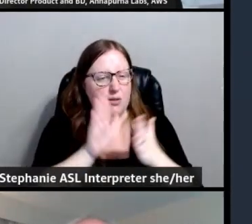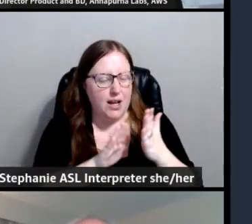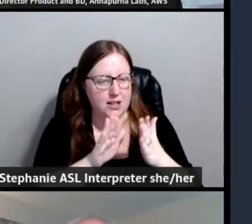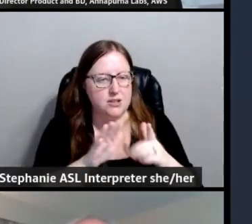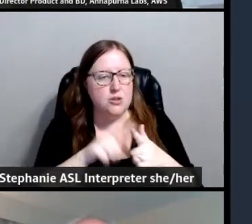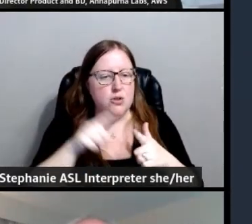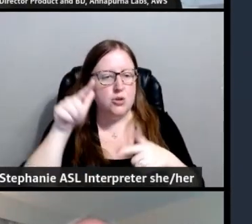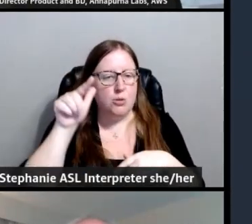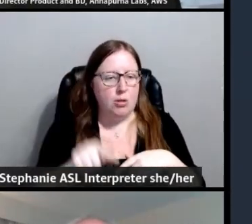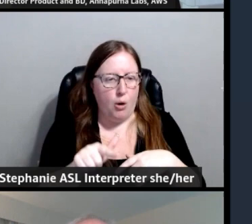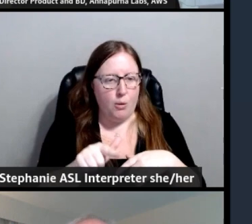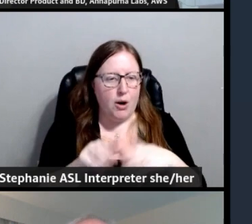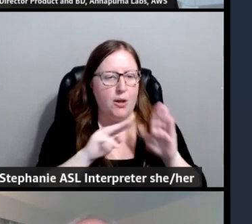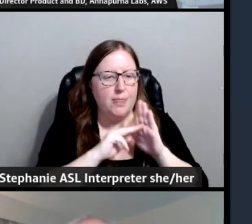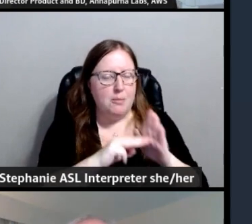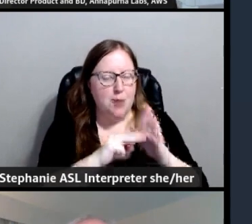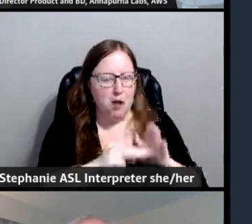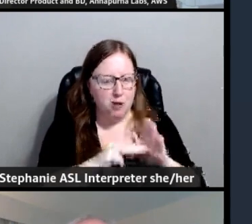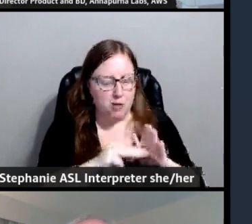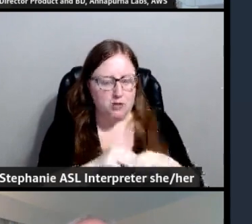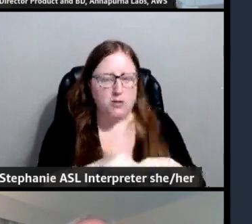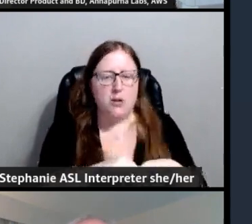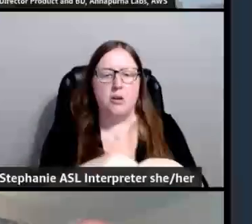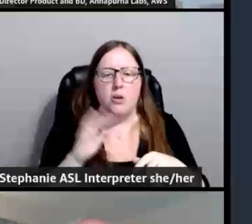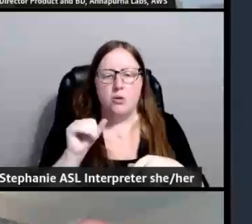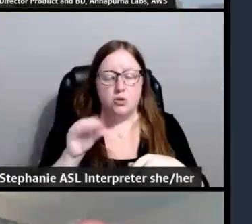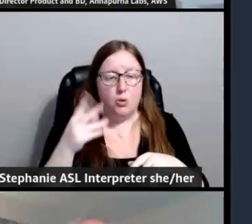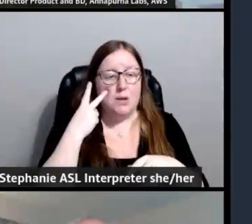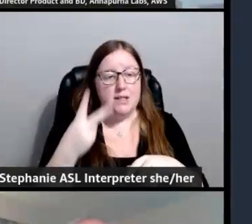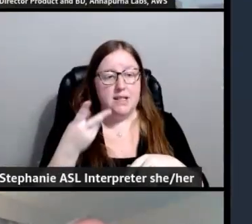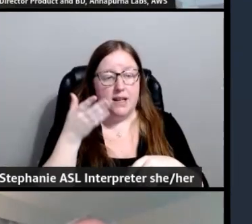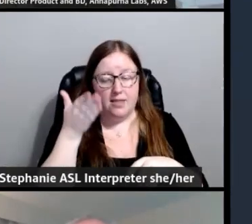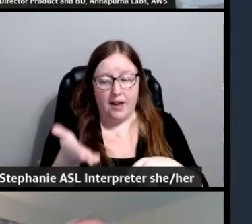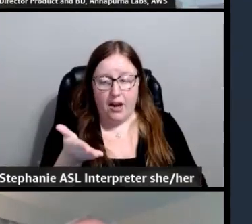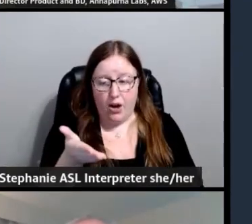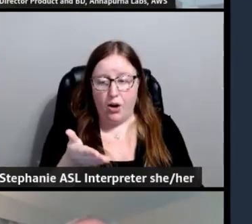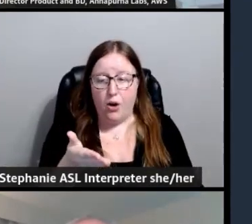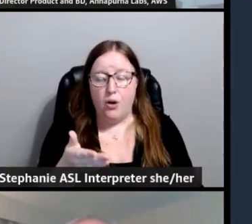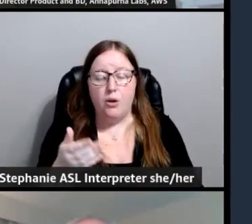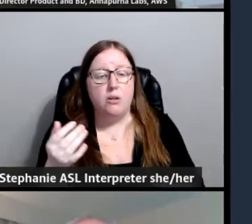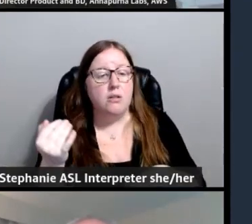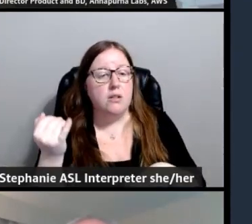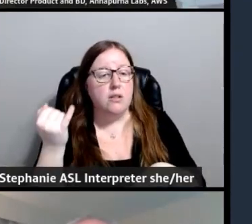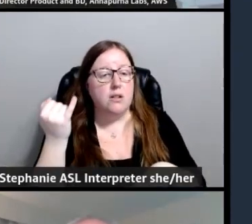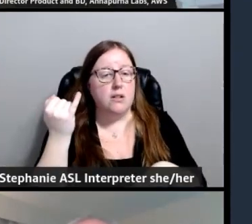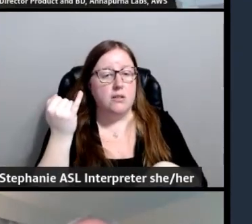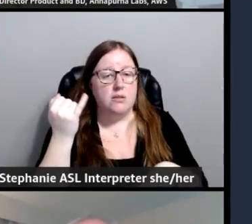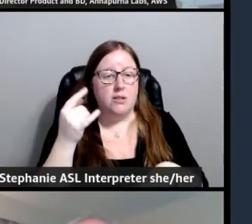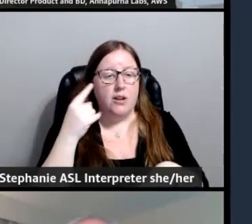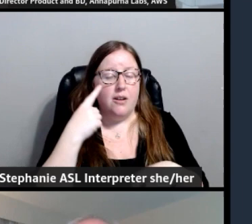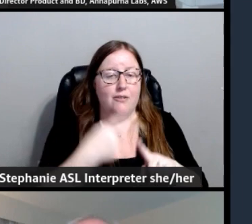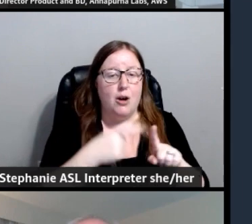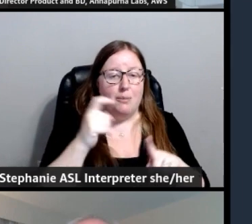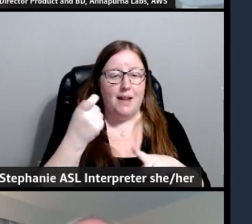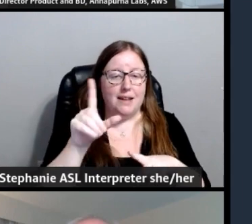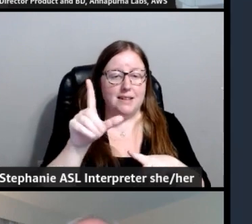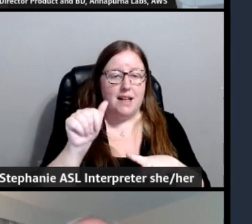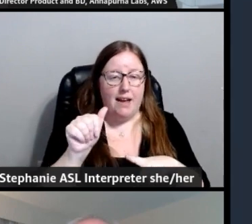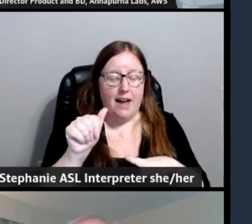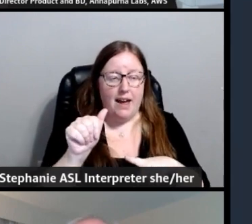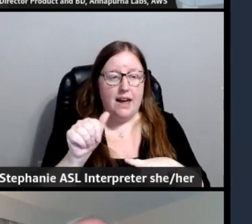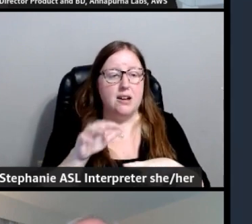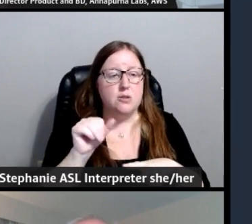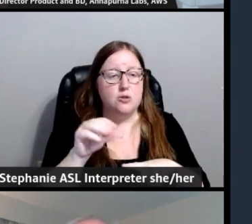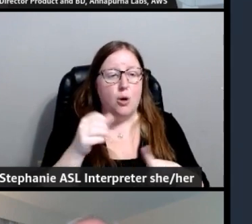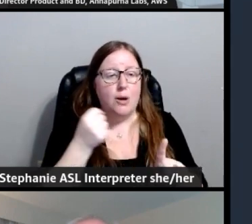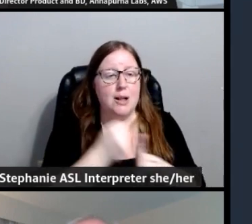lower these models into the hardware. So what you see here is a PyTorch implementation of that XLA. So it's within PyTorch. Again, it's